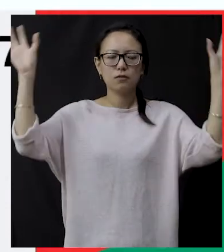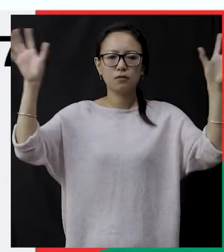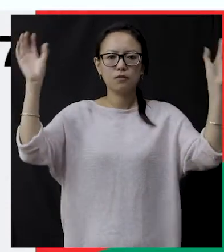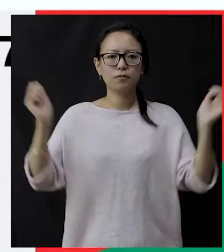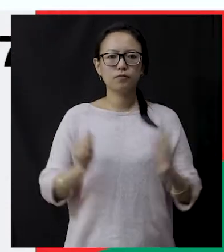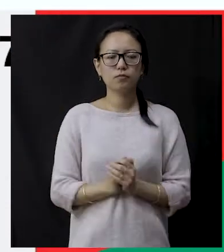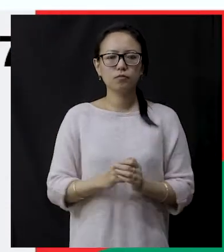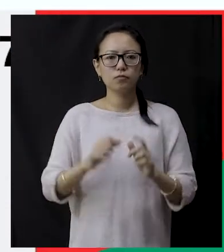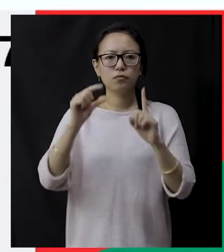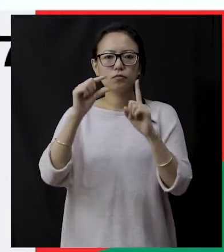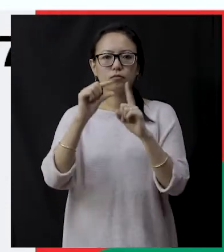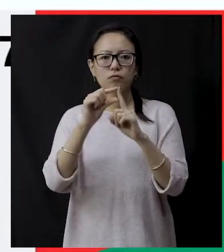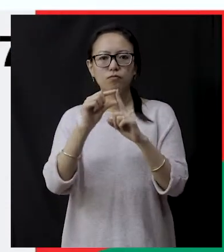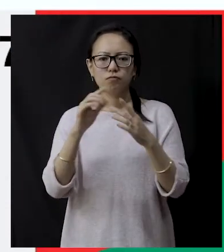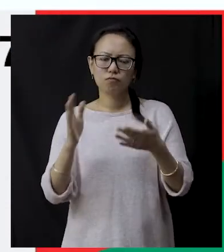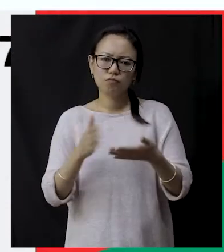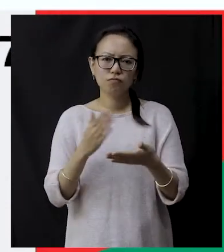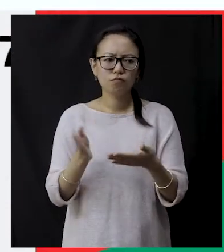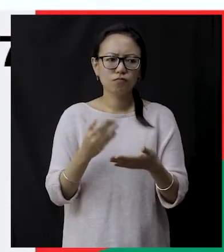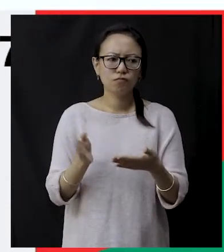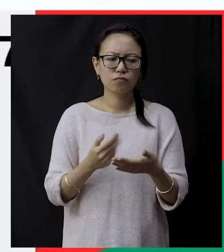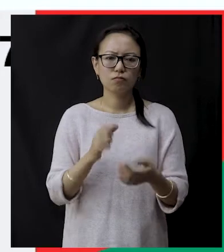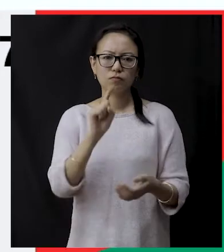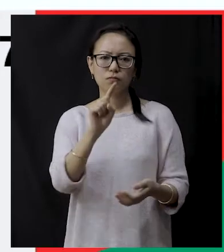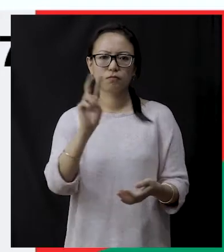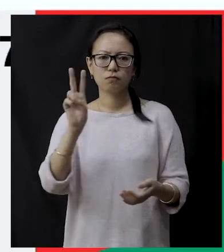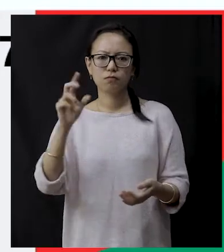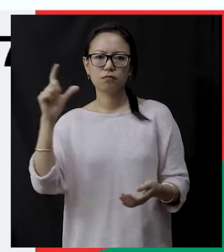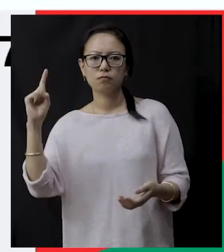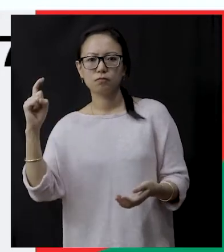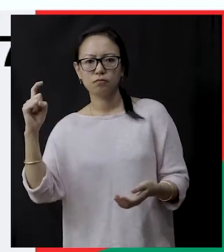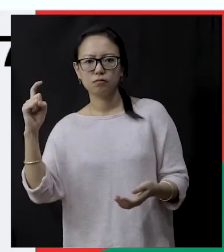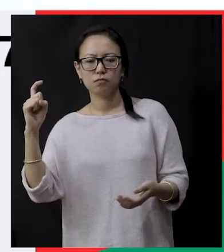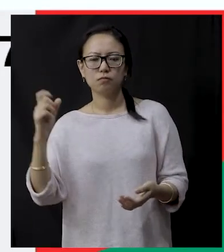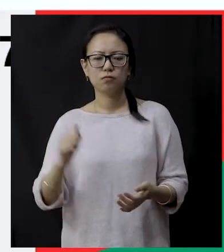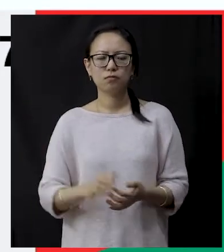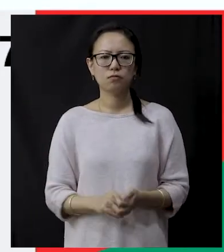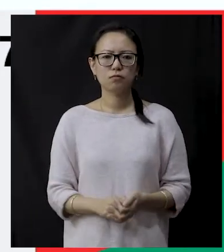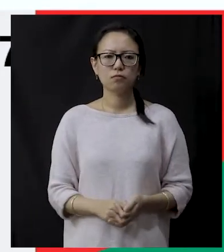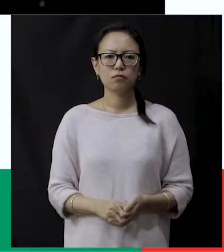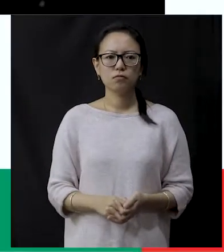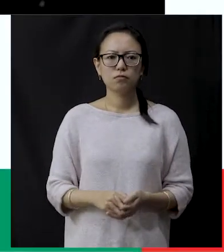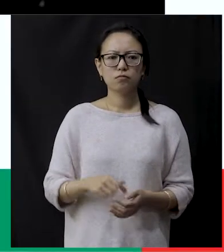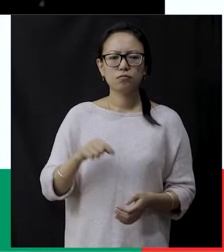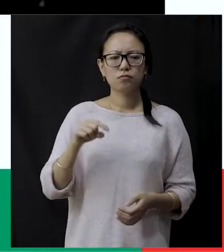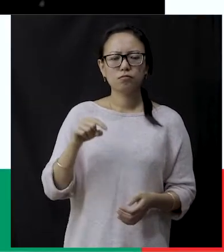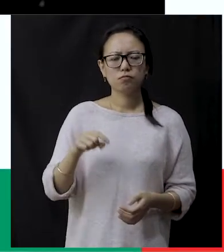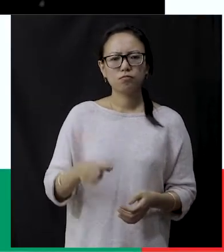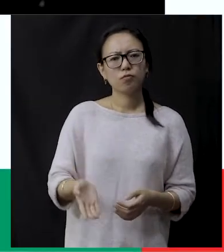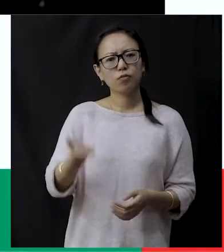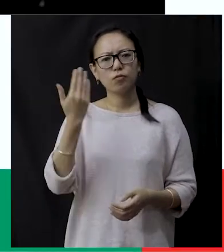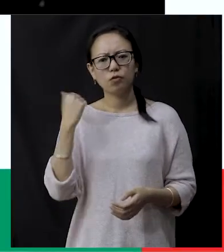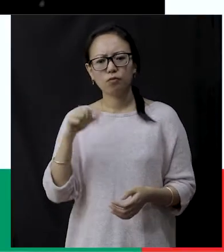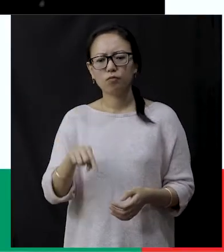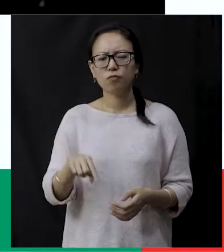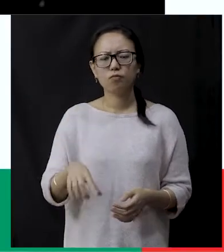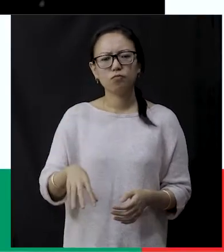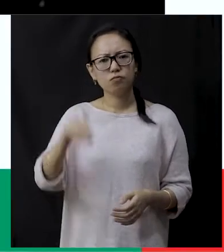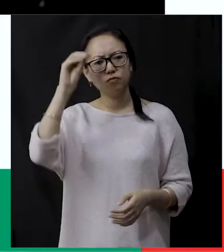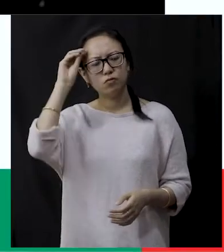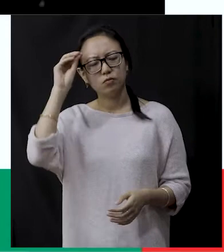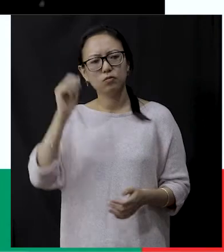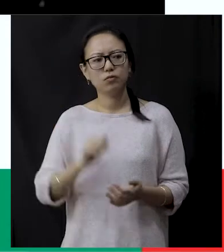okay? 127. Now students, after studying this lesson, we will learn about the